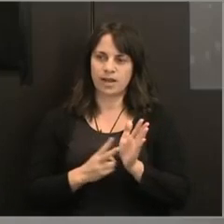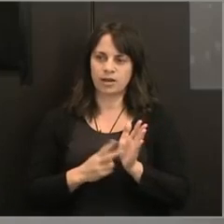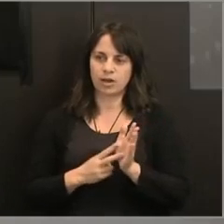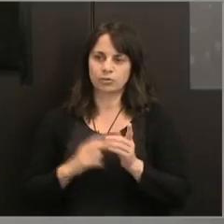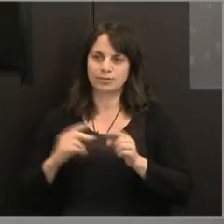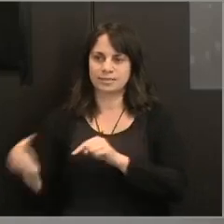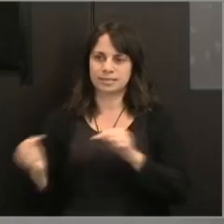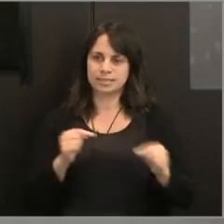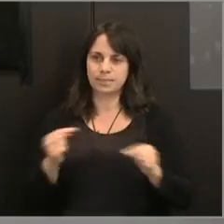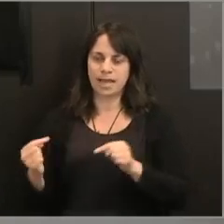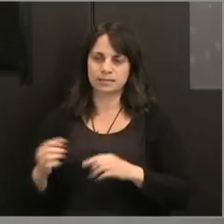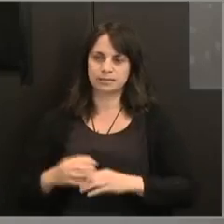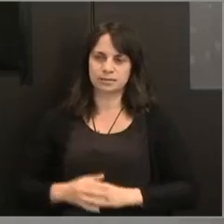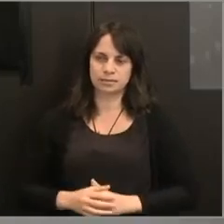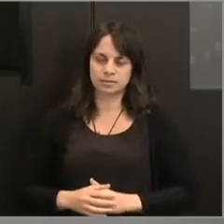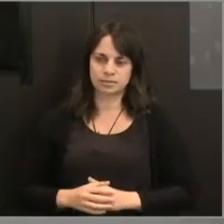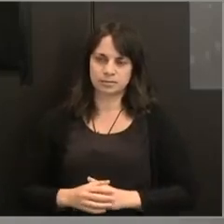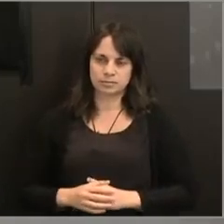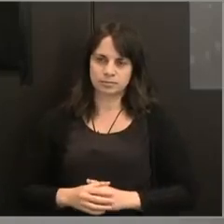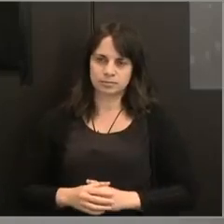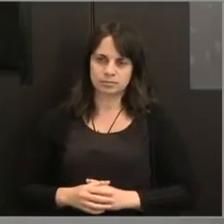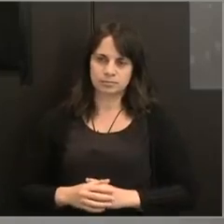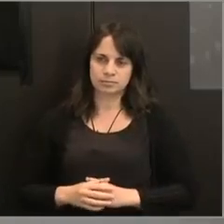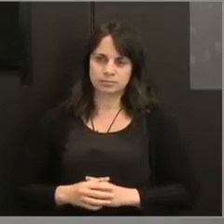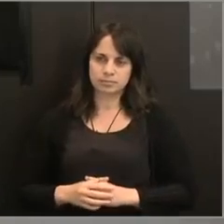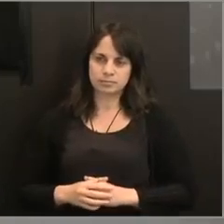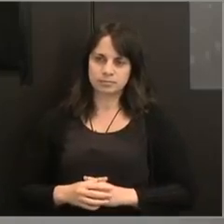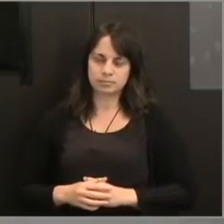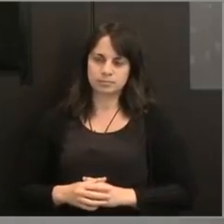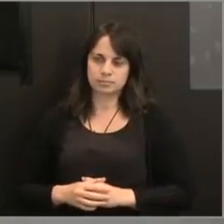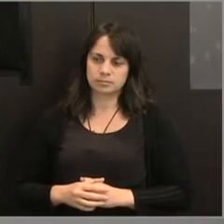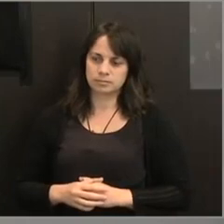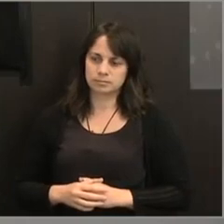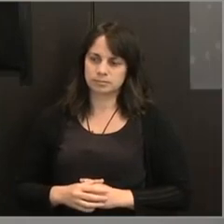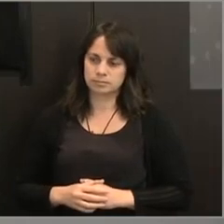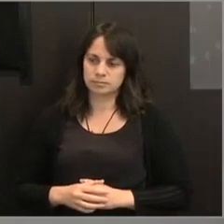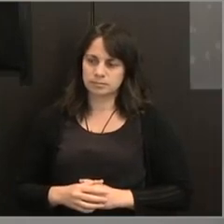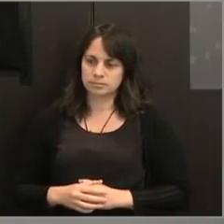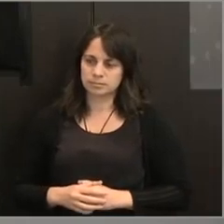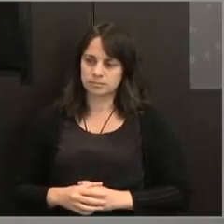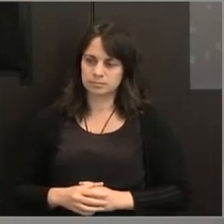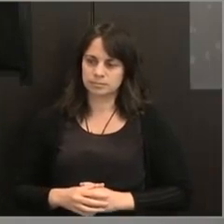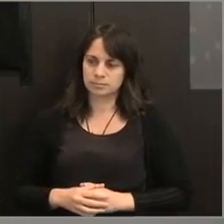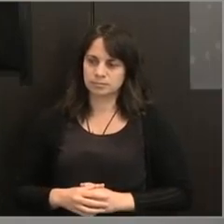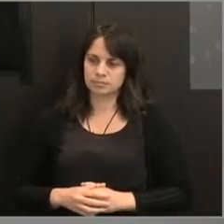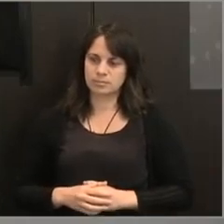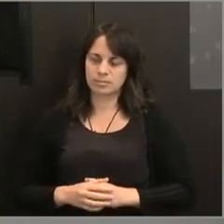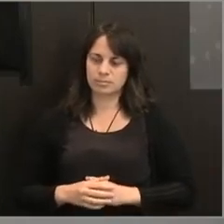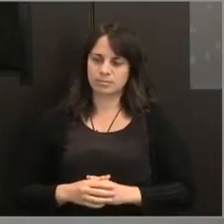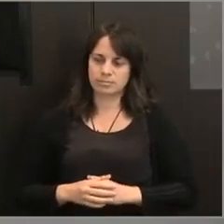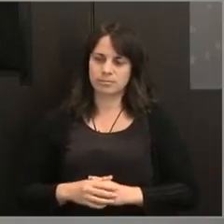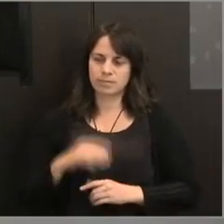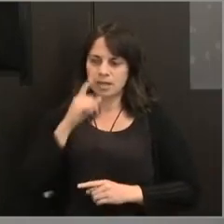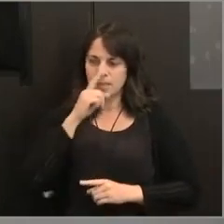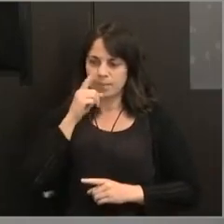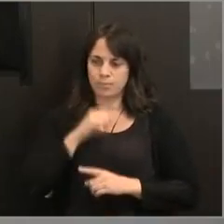colonisation was predicated on the less than full humanity of Indigenous peoples.